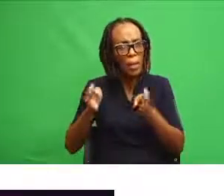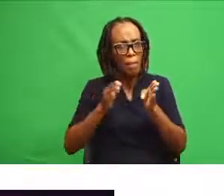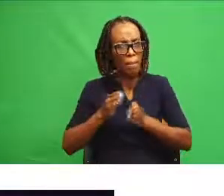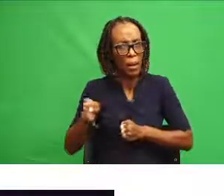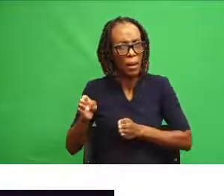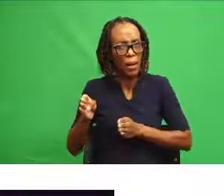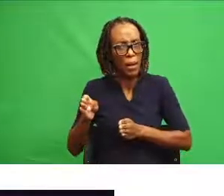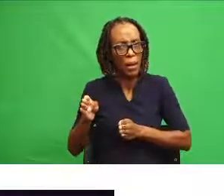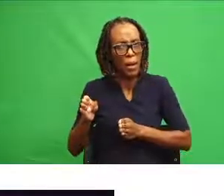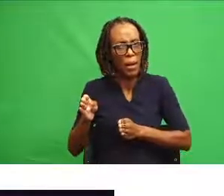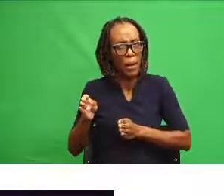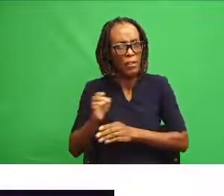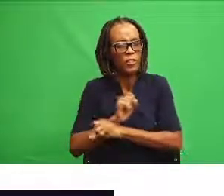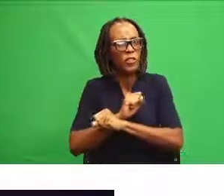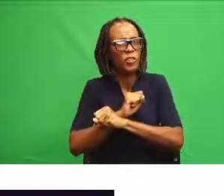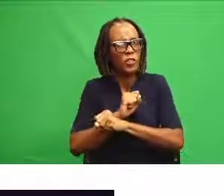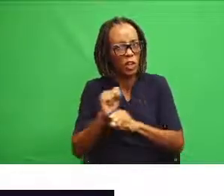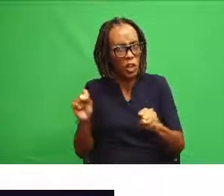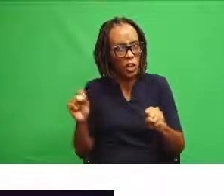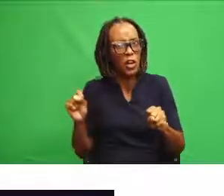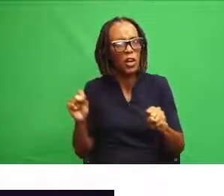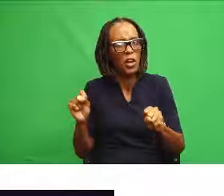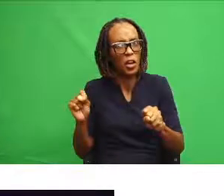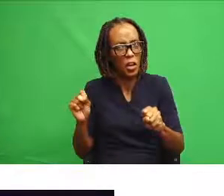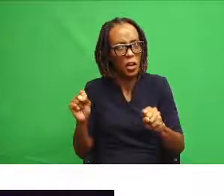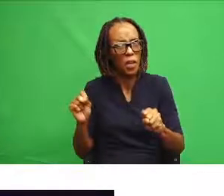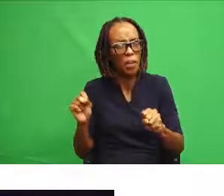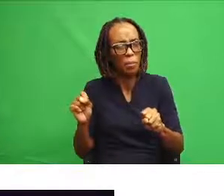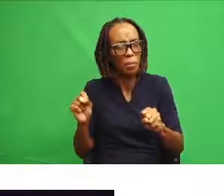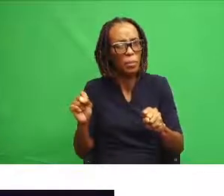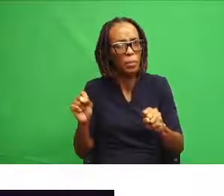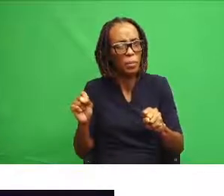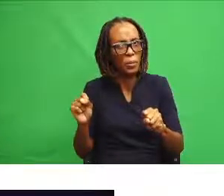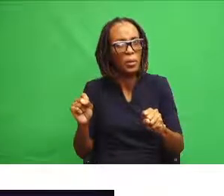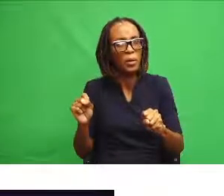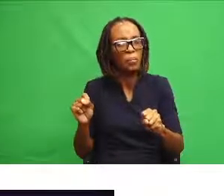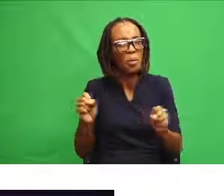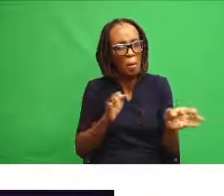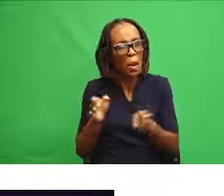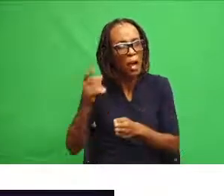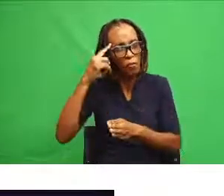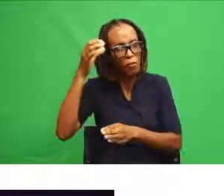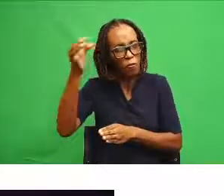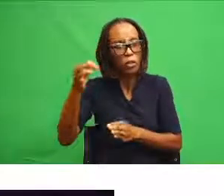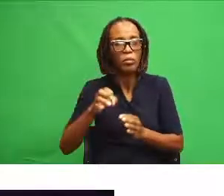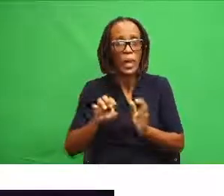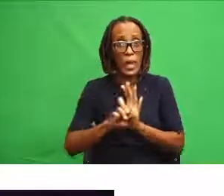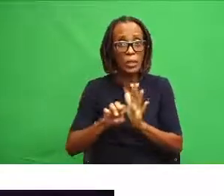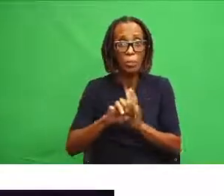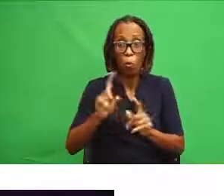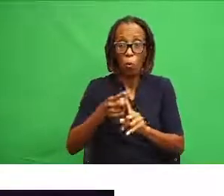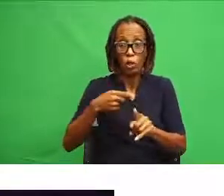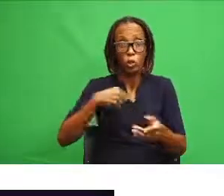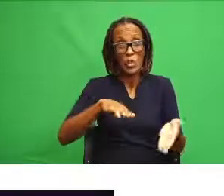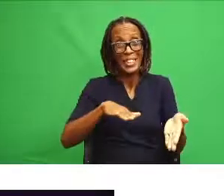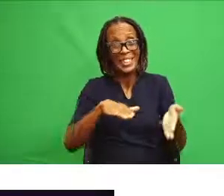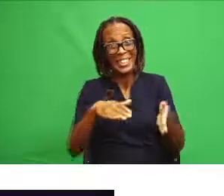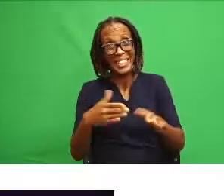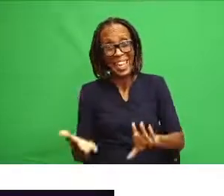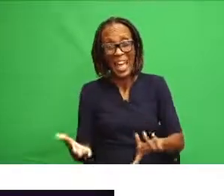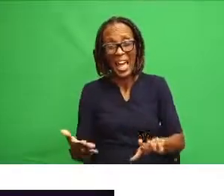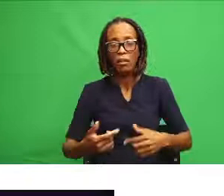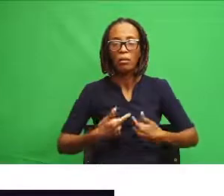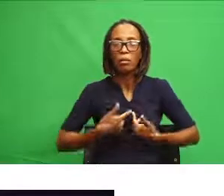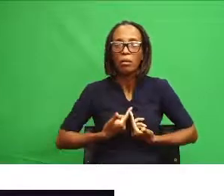a preparation, a plan that will treat with those realities. Because when you are gone, of course, you can